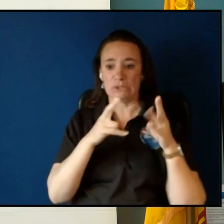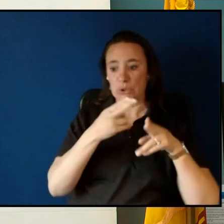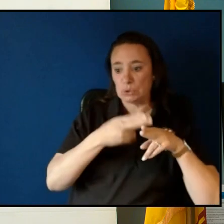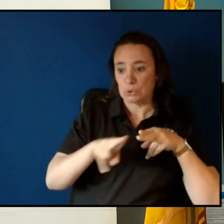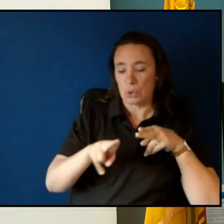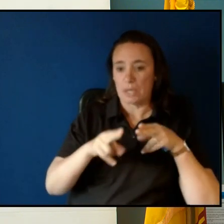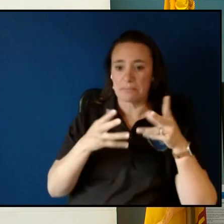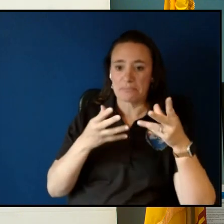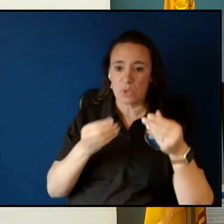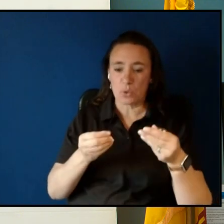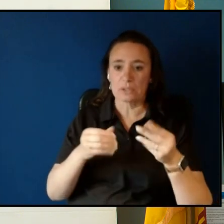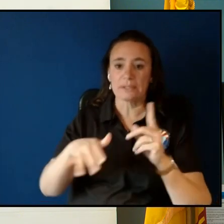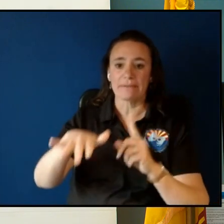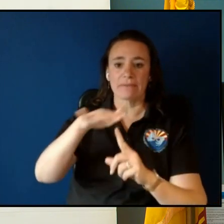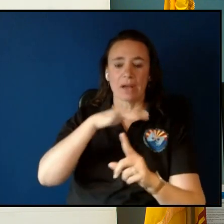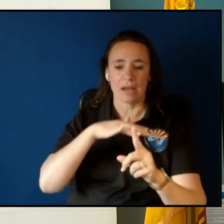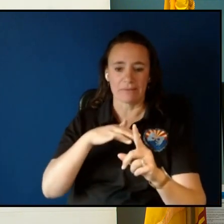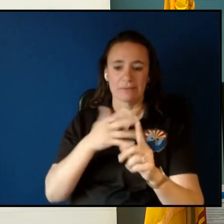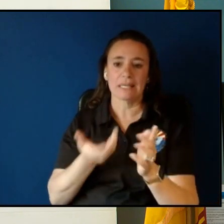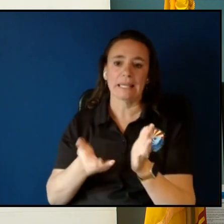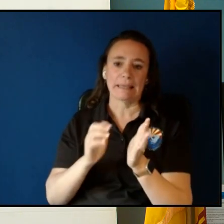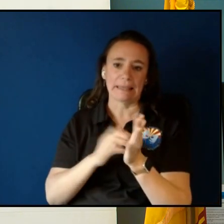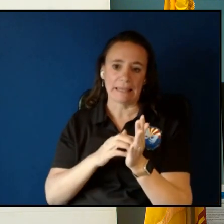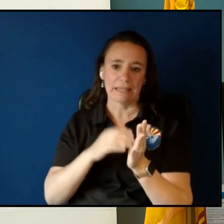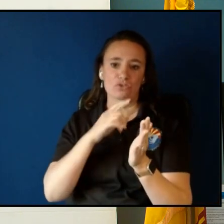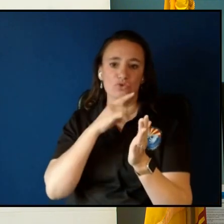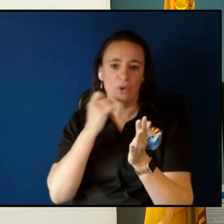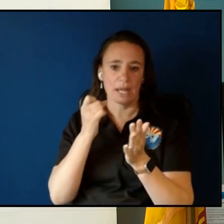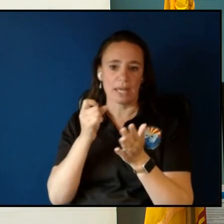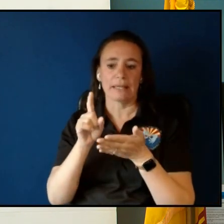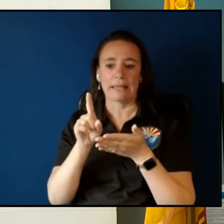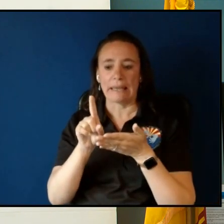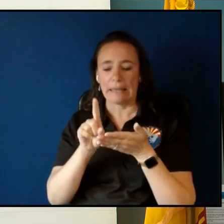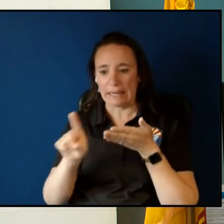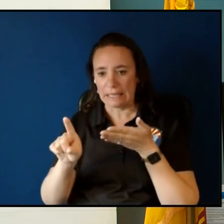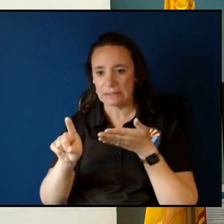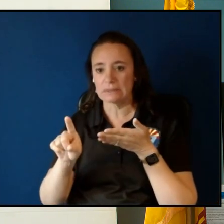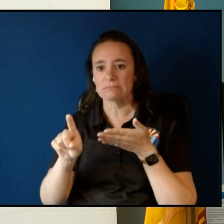before we start drying out again next weekend. So that's pretty much the